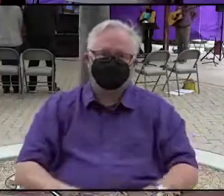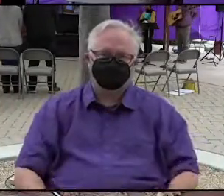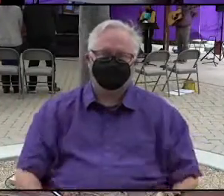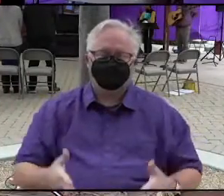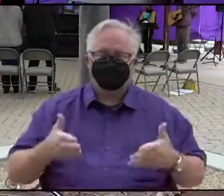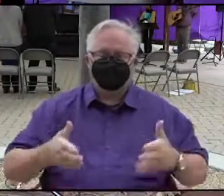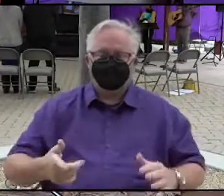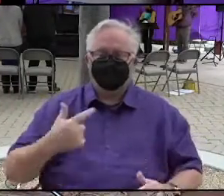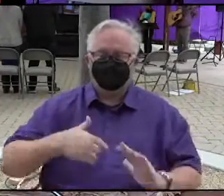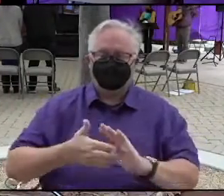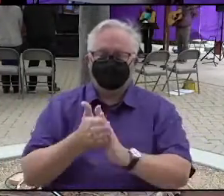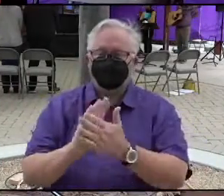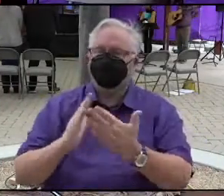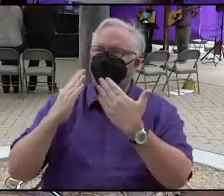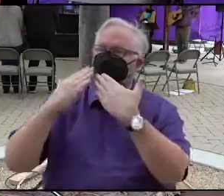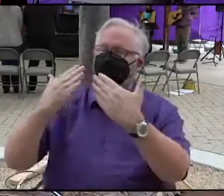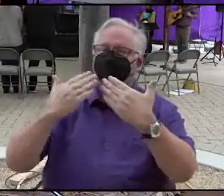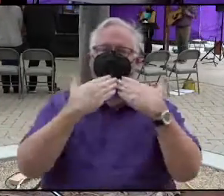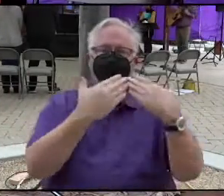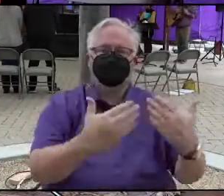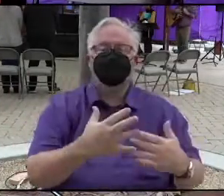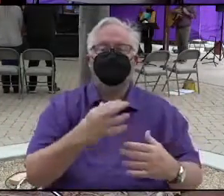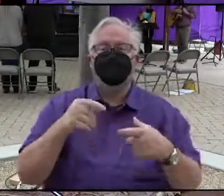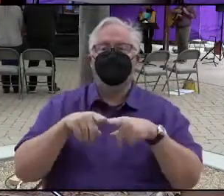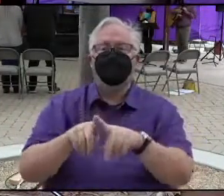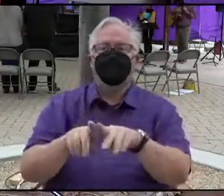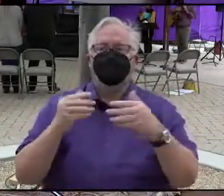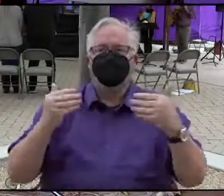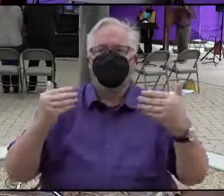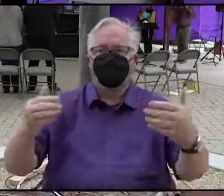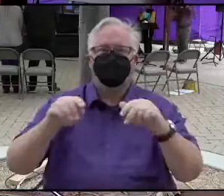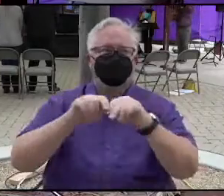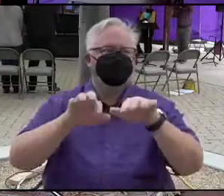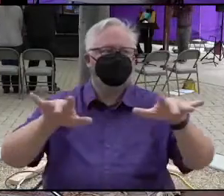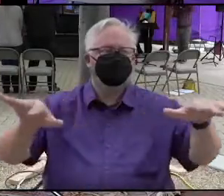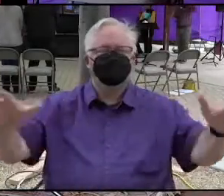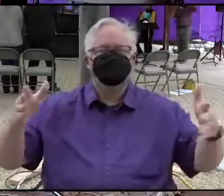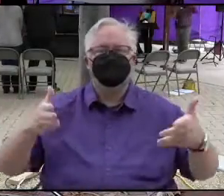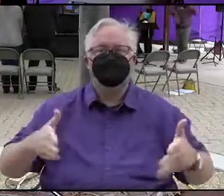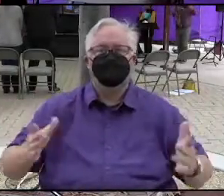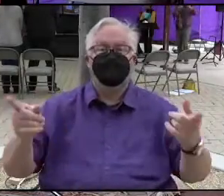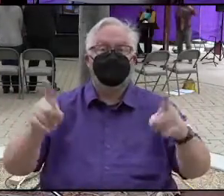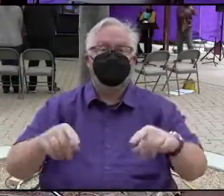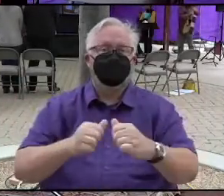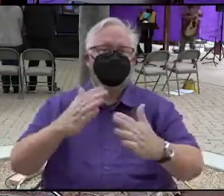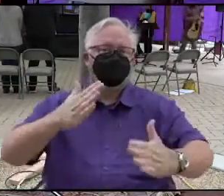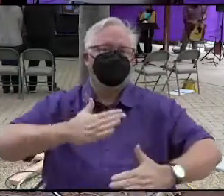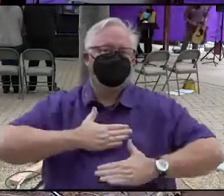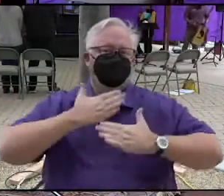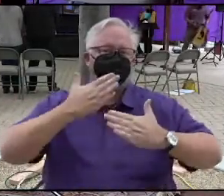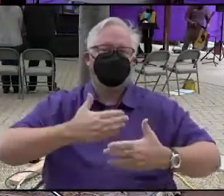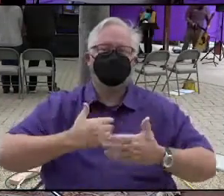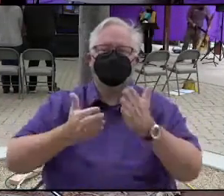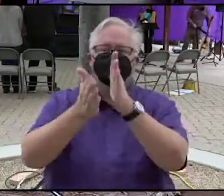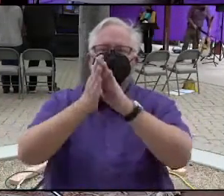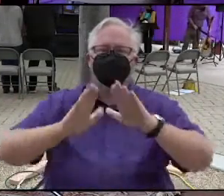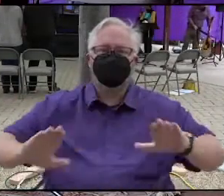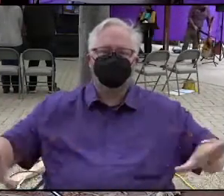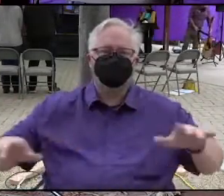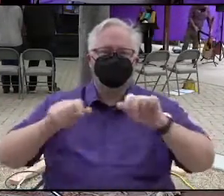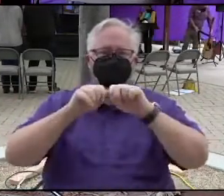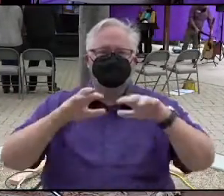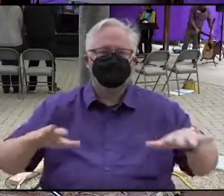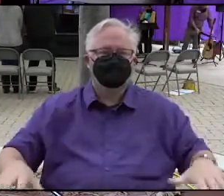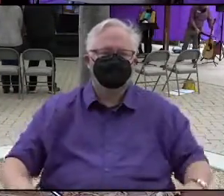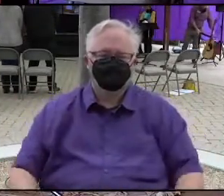may we be grateful. And as we go forth, may it be with joy. Shalom, blessed